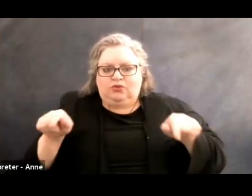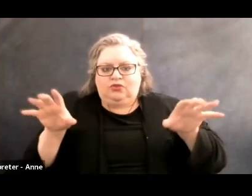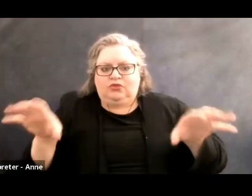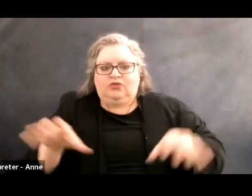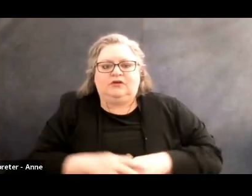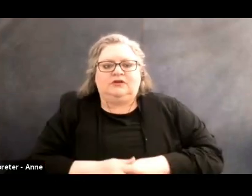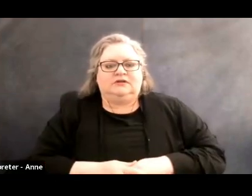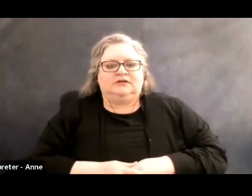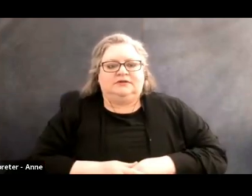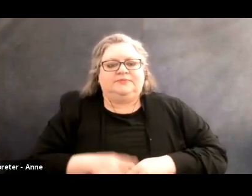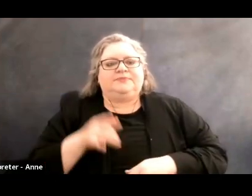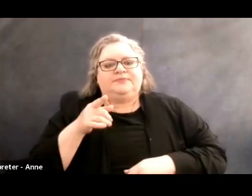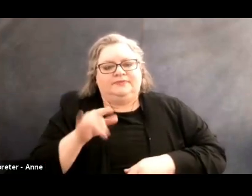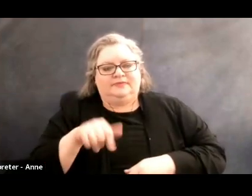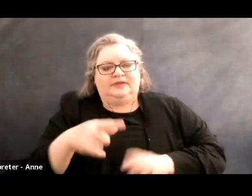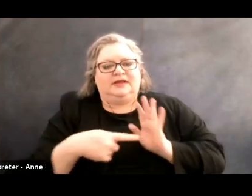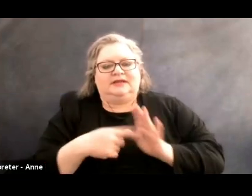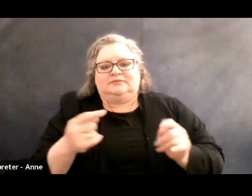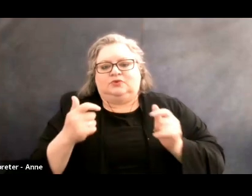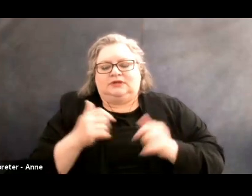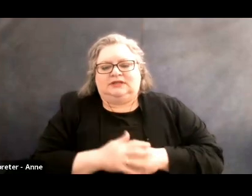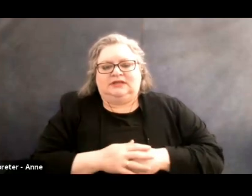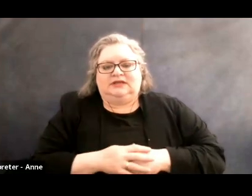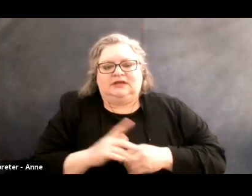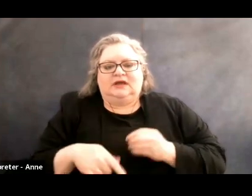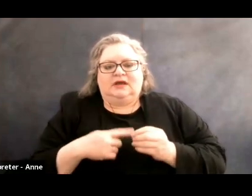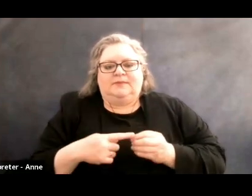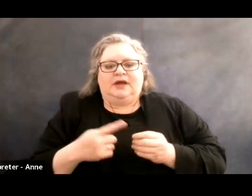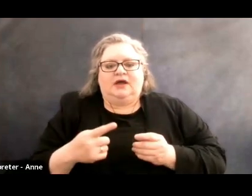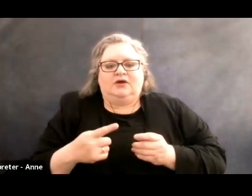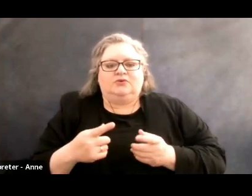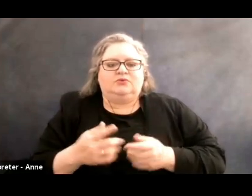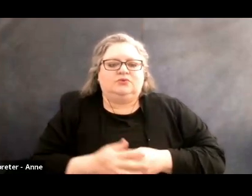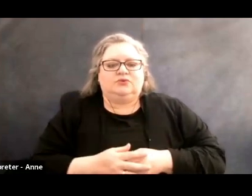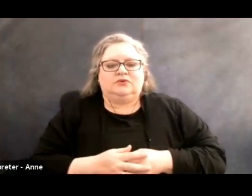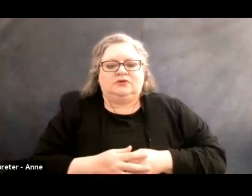So here's a little example quickly of a